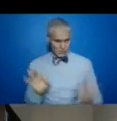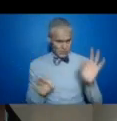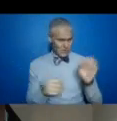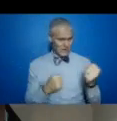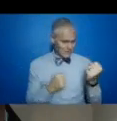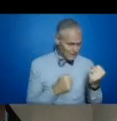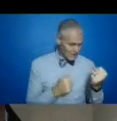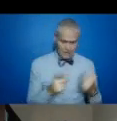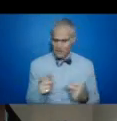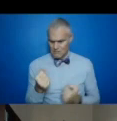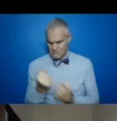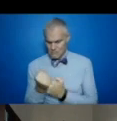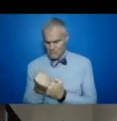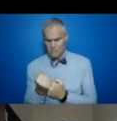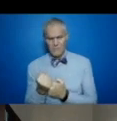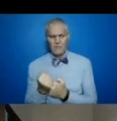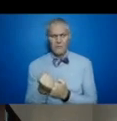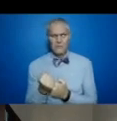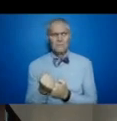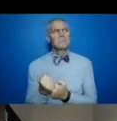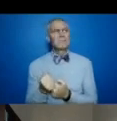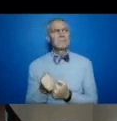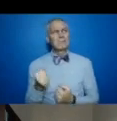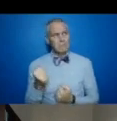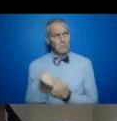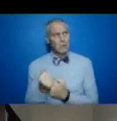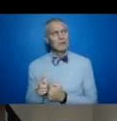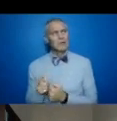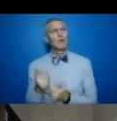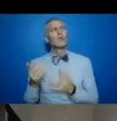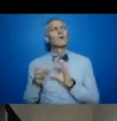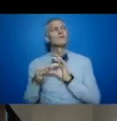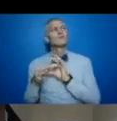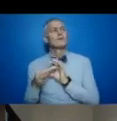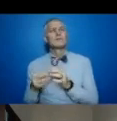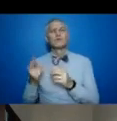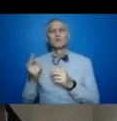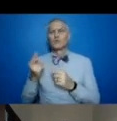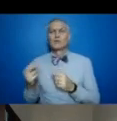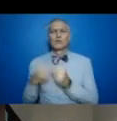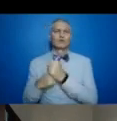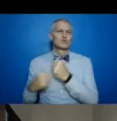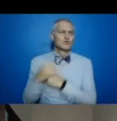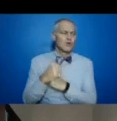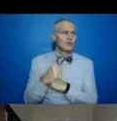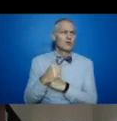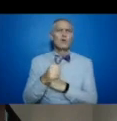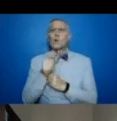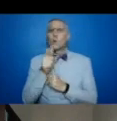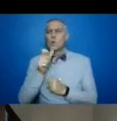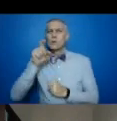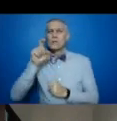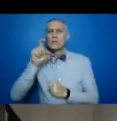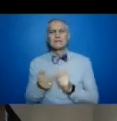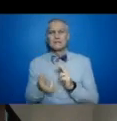then the question becomes, what are the relationships, resources, structures? Who needs